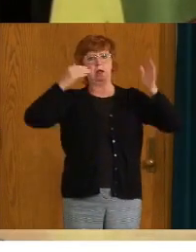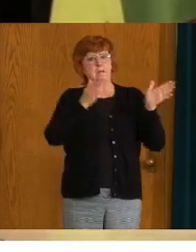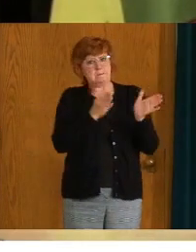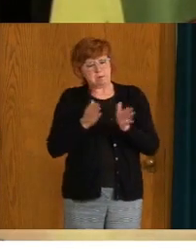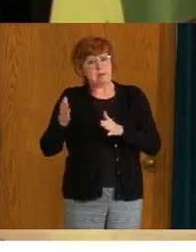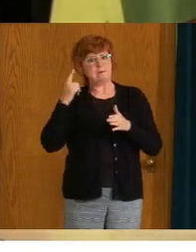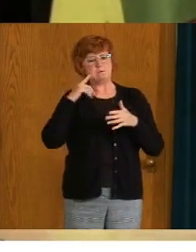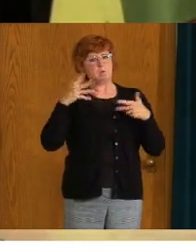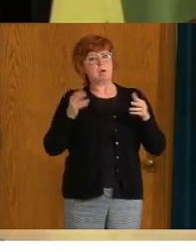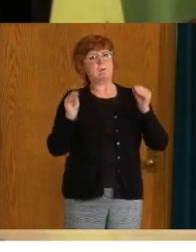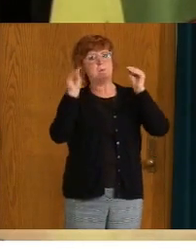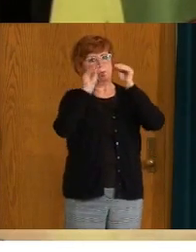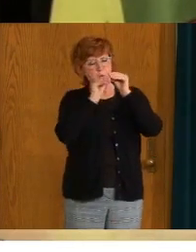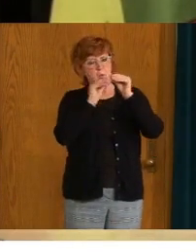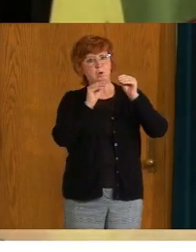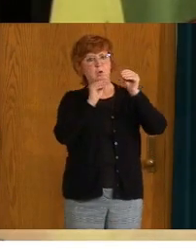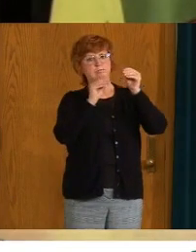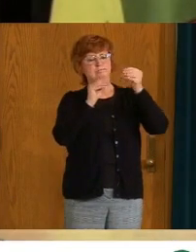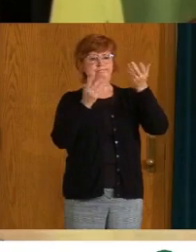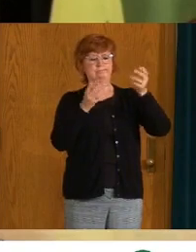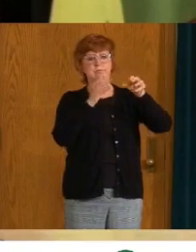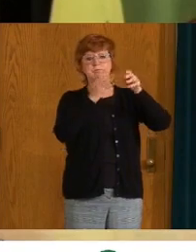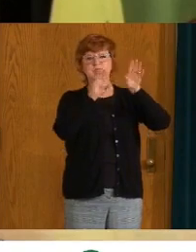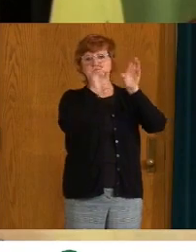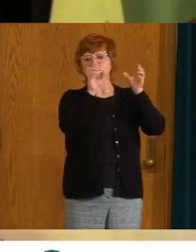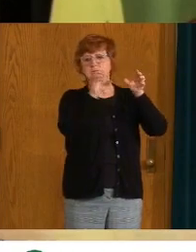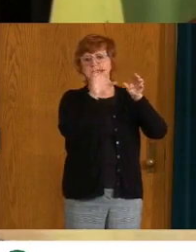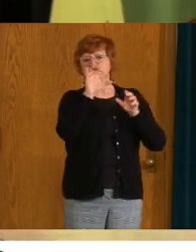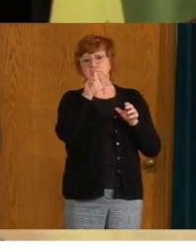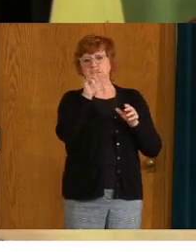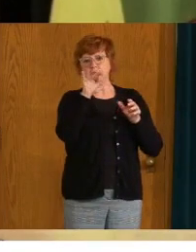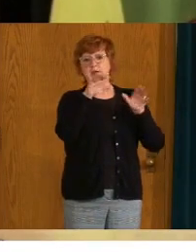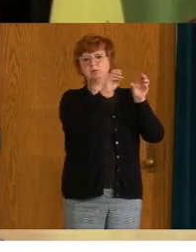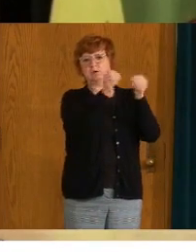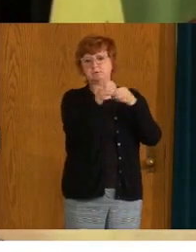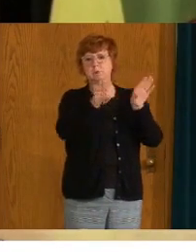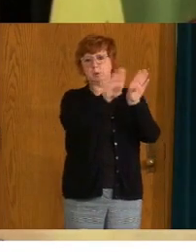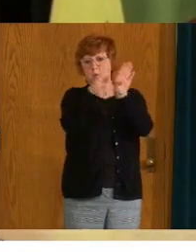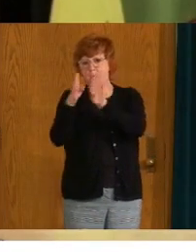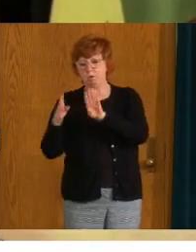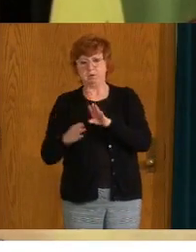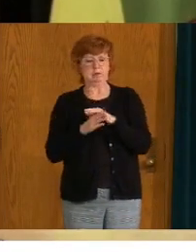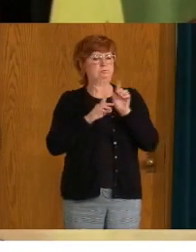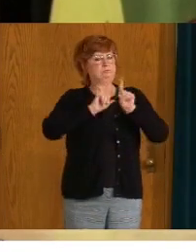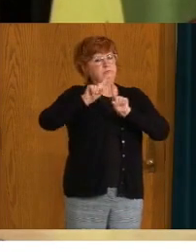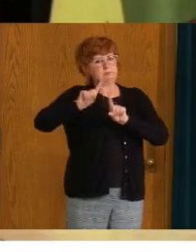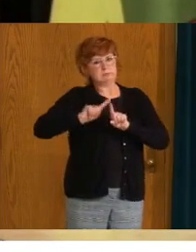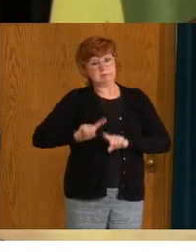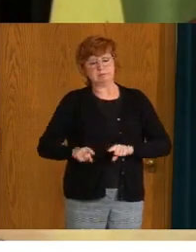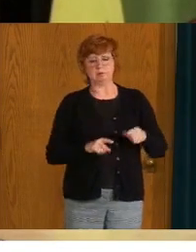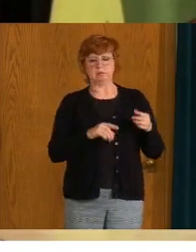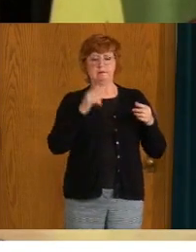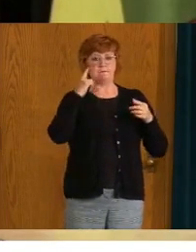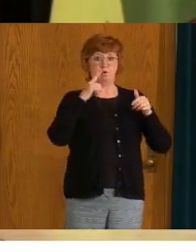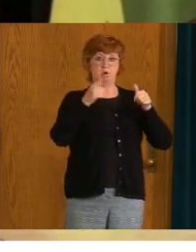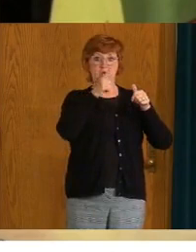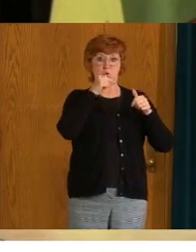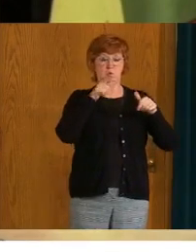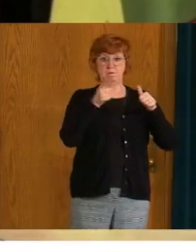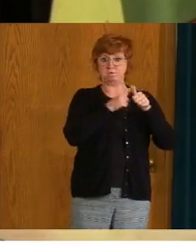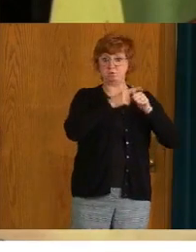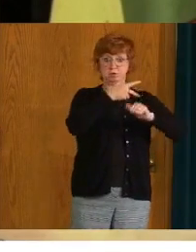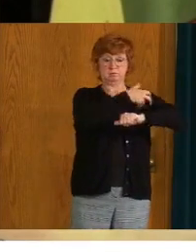yet had their first shot for some reason or another. And as I said, there's many reasons why that might be. We've set up a number of first dose clinics in places